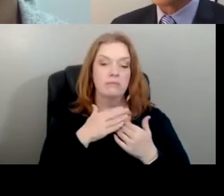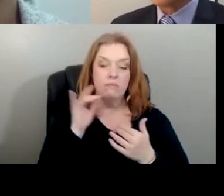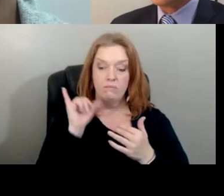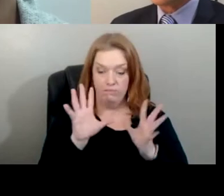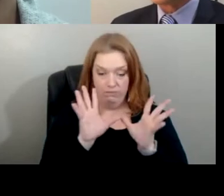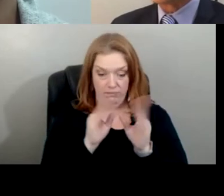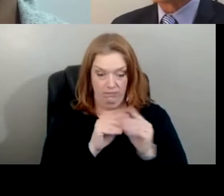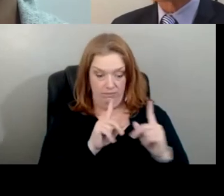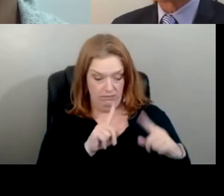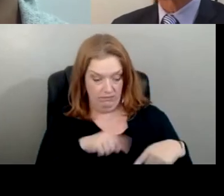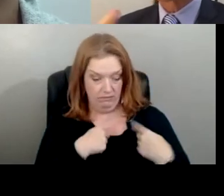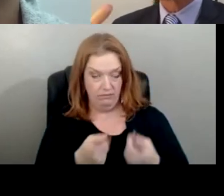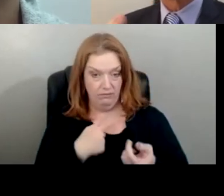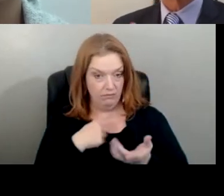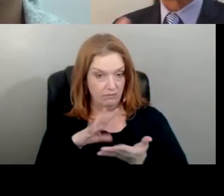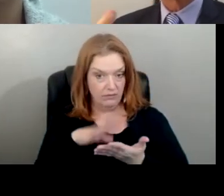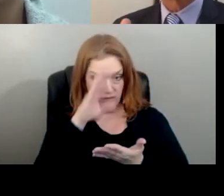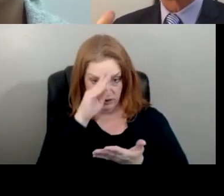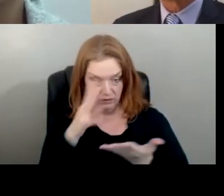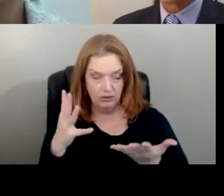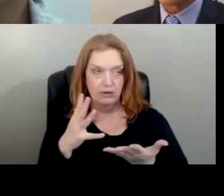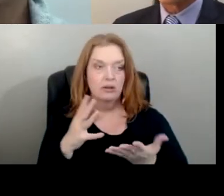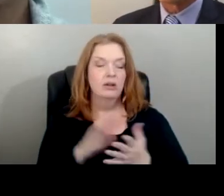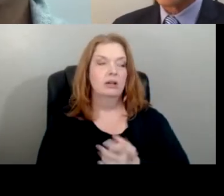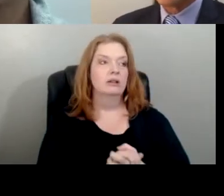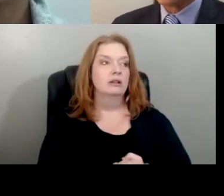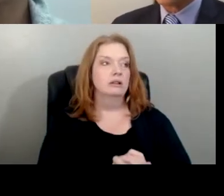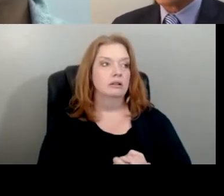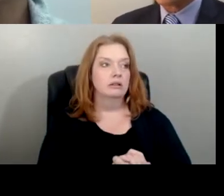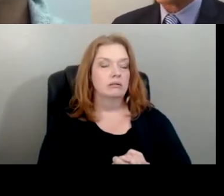sessions. There's been this kind of resounding